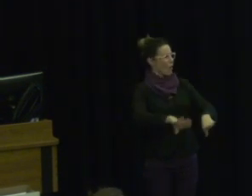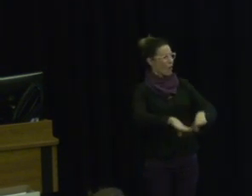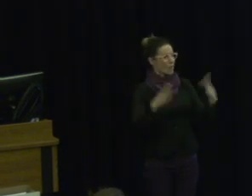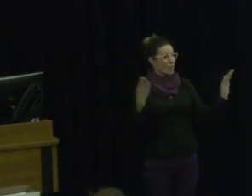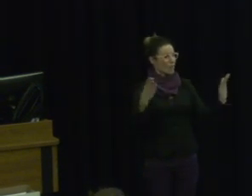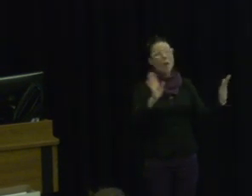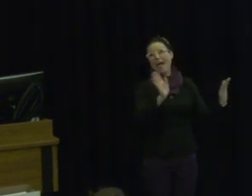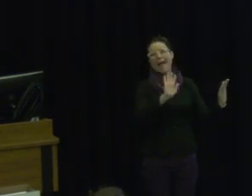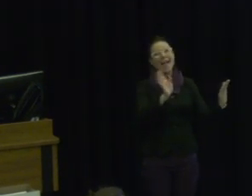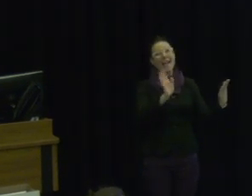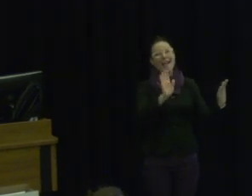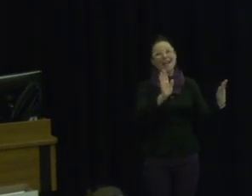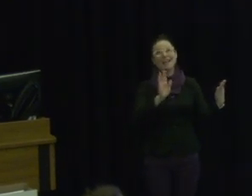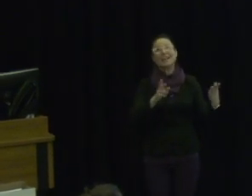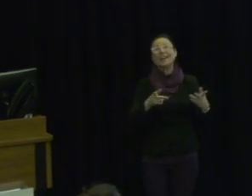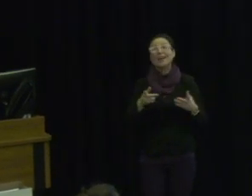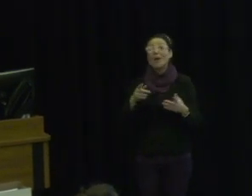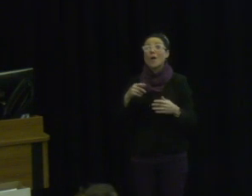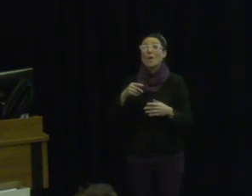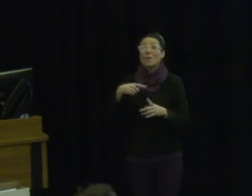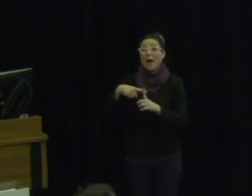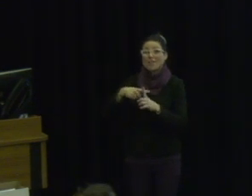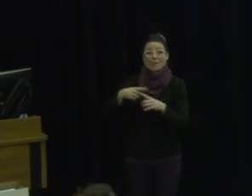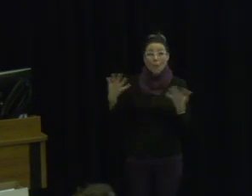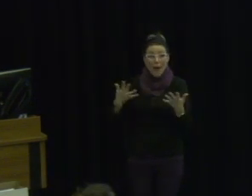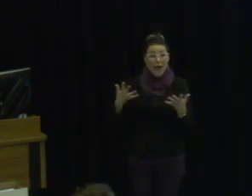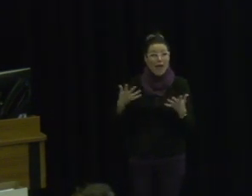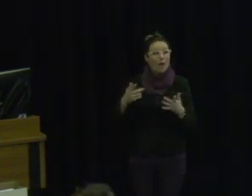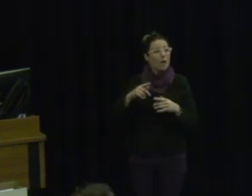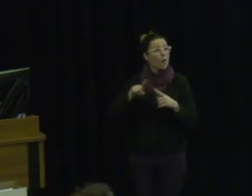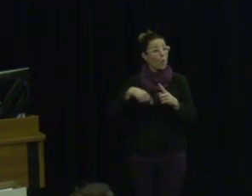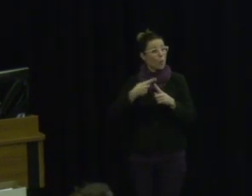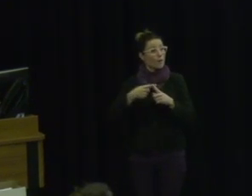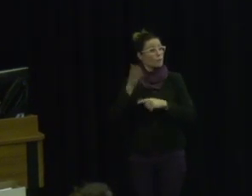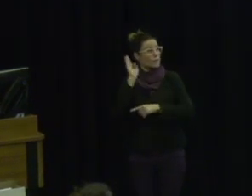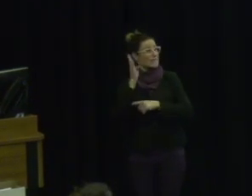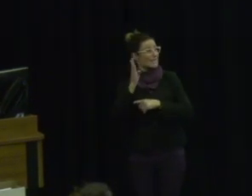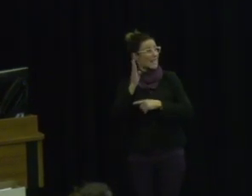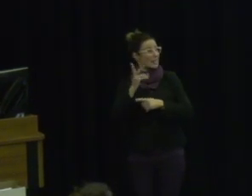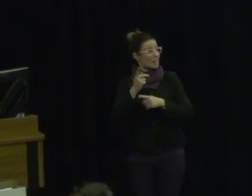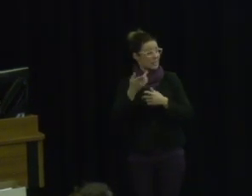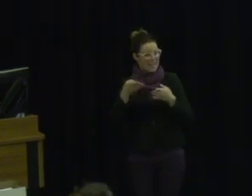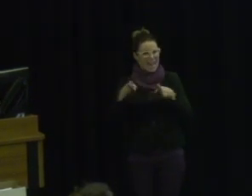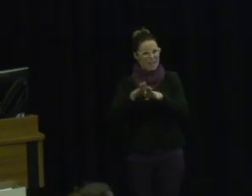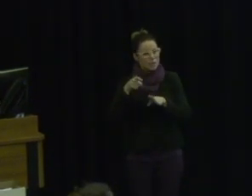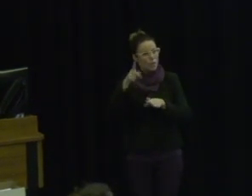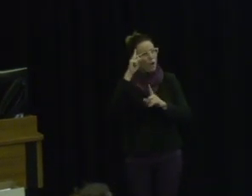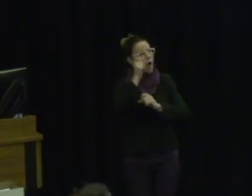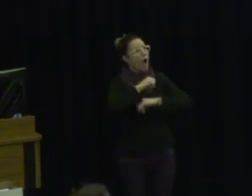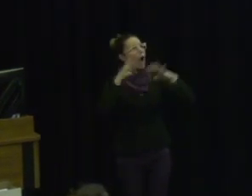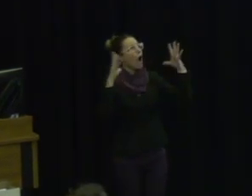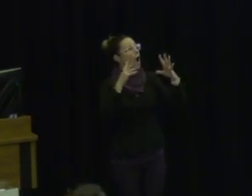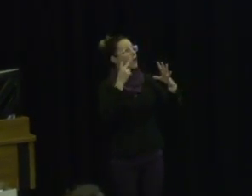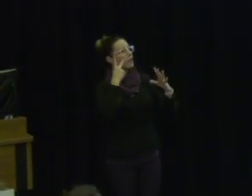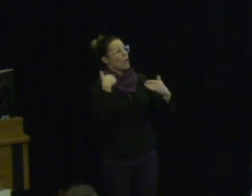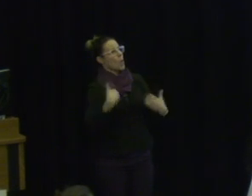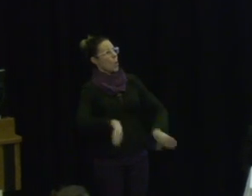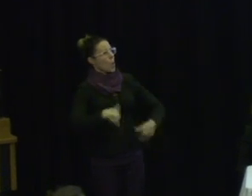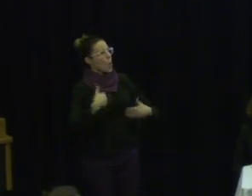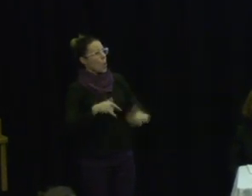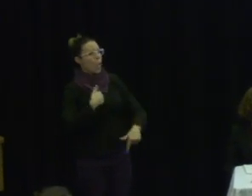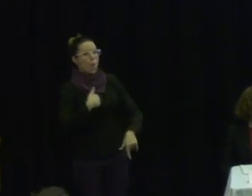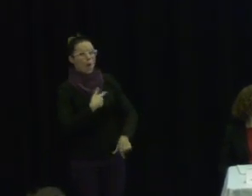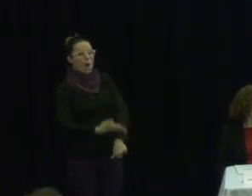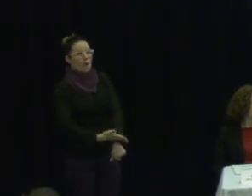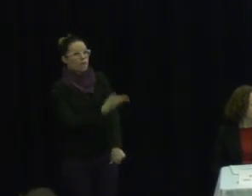end a presentation on how far we've come. For those of you who were here with us 6 years ago, we were in such